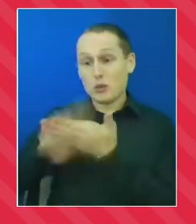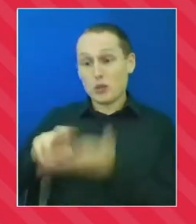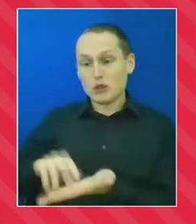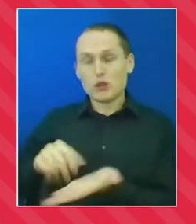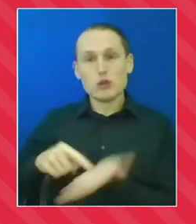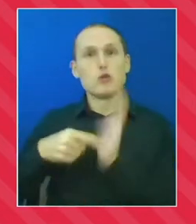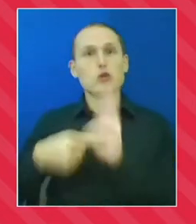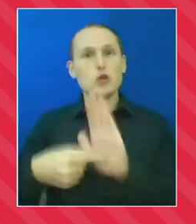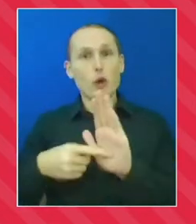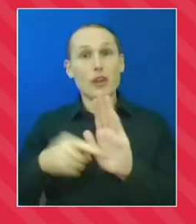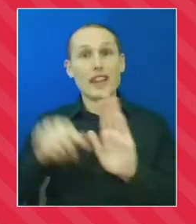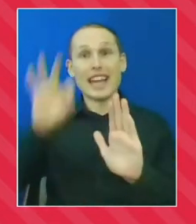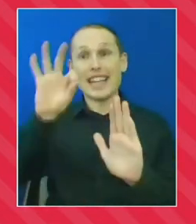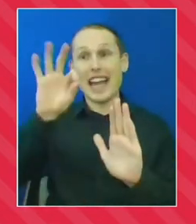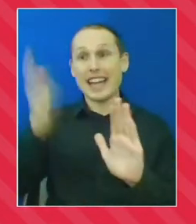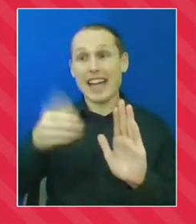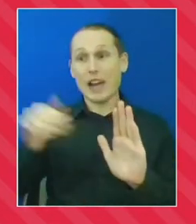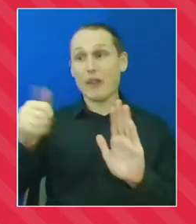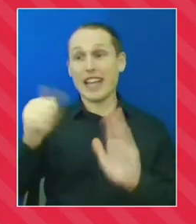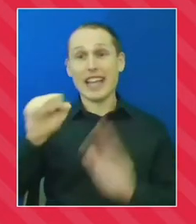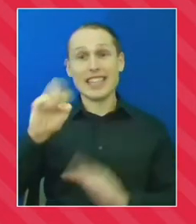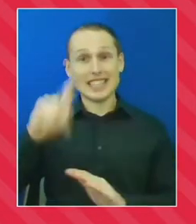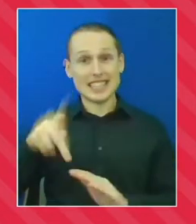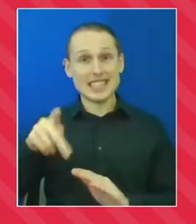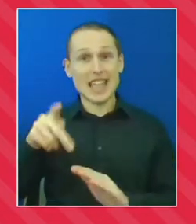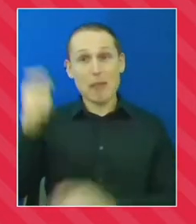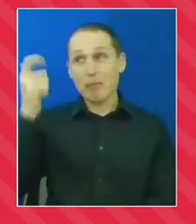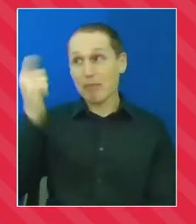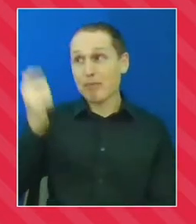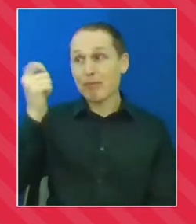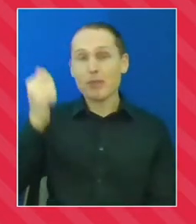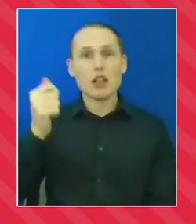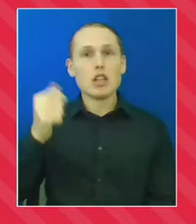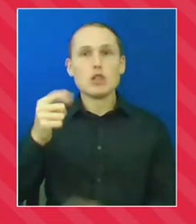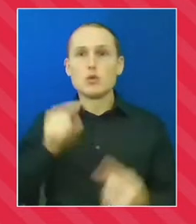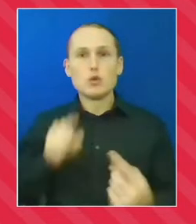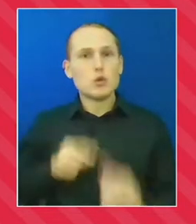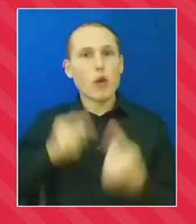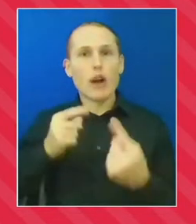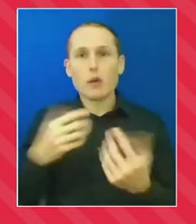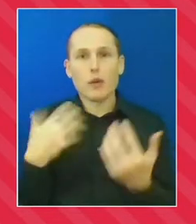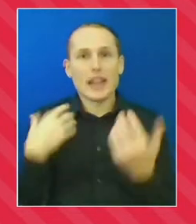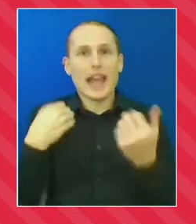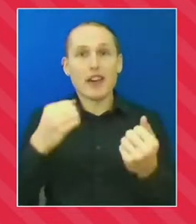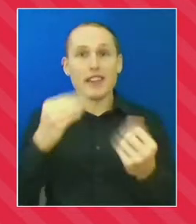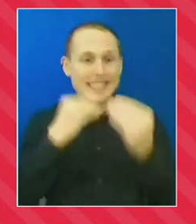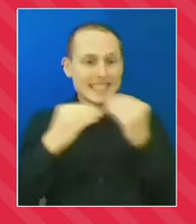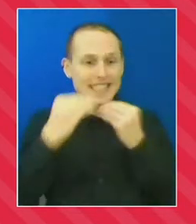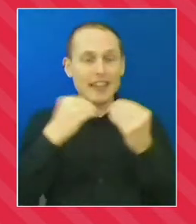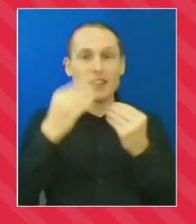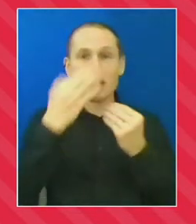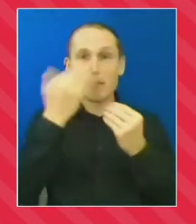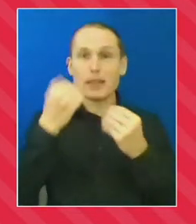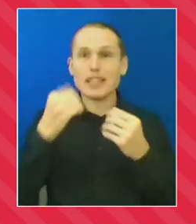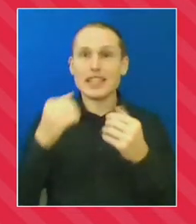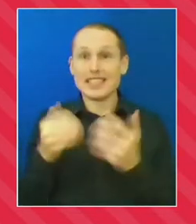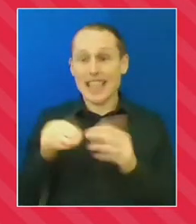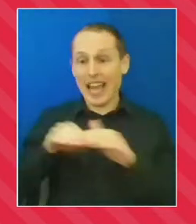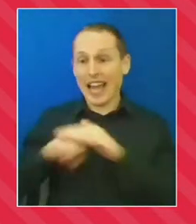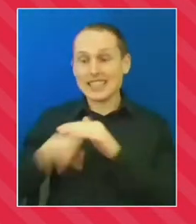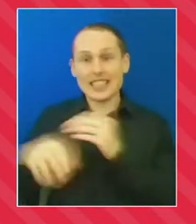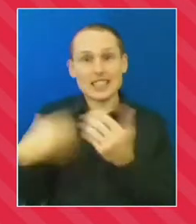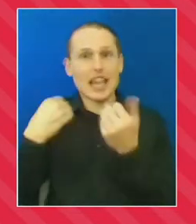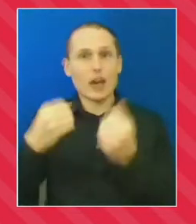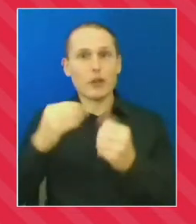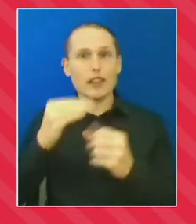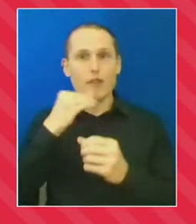to achieve a healthy diet because the cost of healthy food was cited as the most common roadblock. And then there are a lot of other things